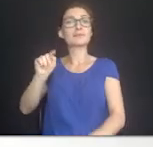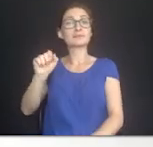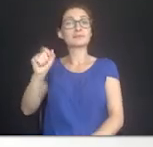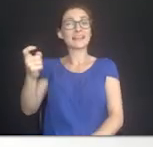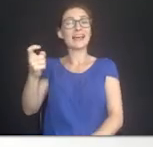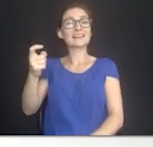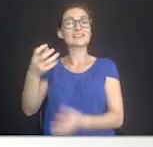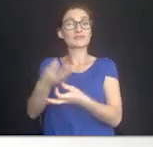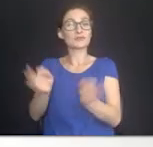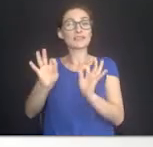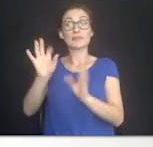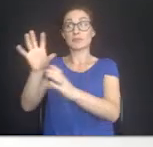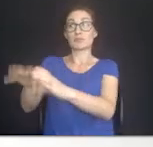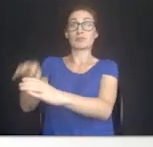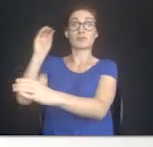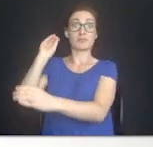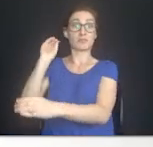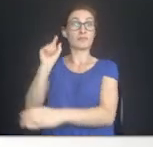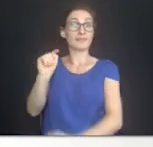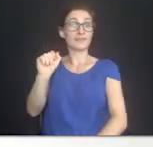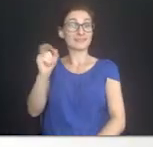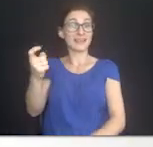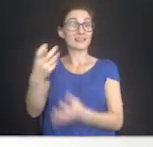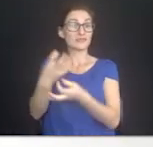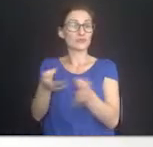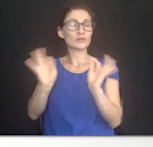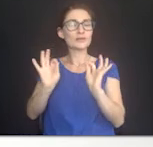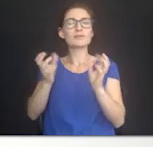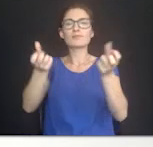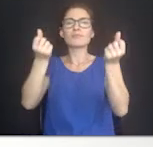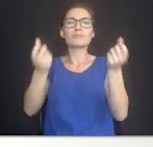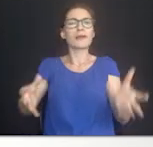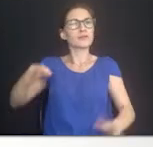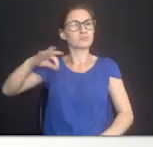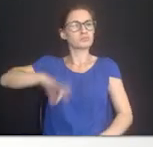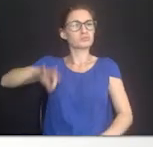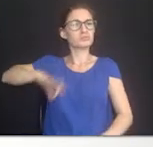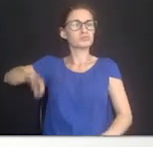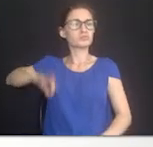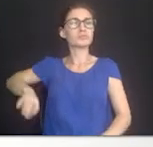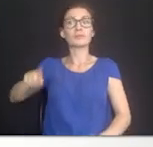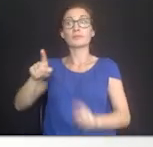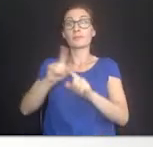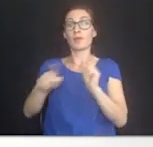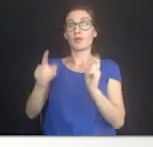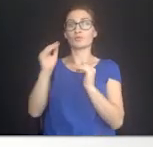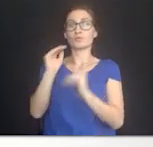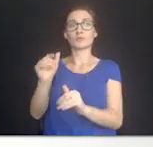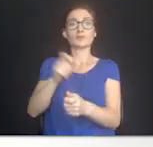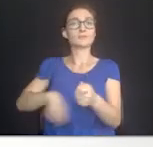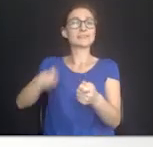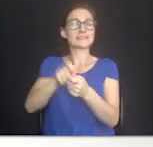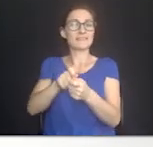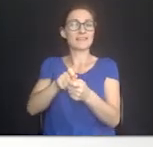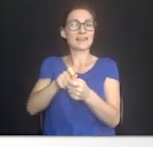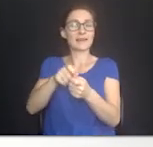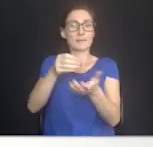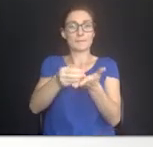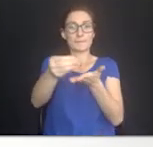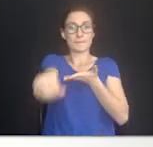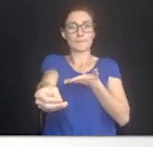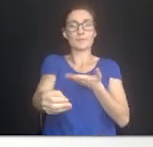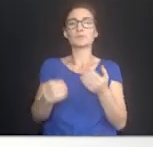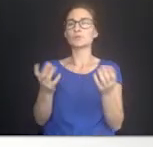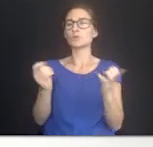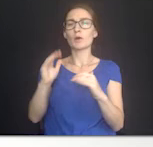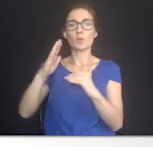money out tax-free. There's all sorts of advantages to it, right? But it's restricted to certain expenses, so we don't want to overfund them for